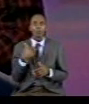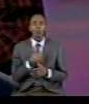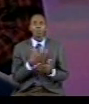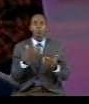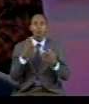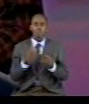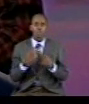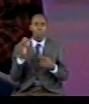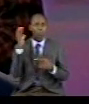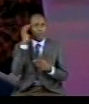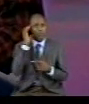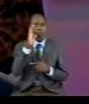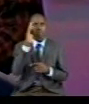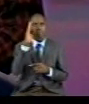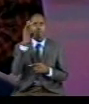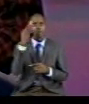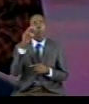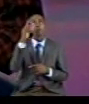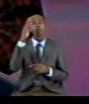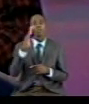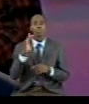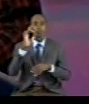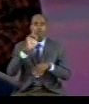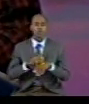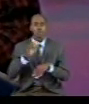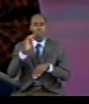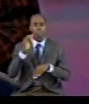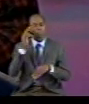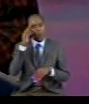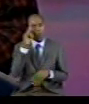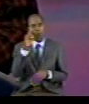touch to you this night.